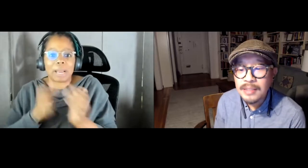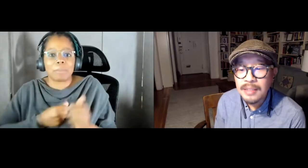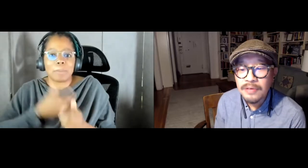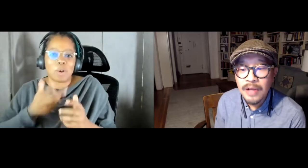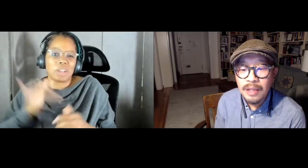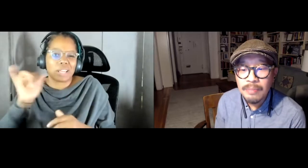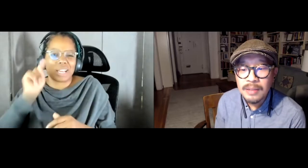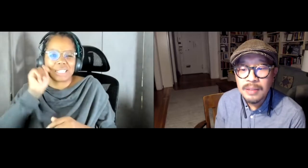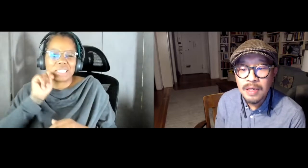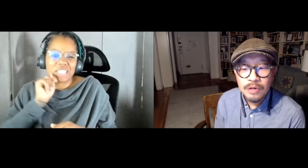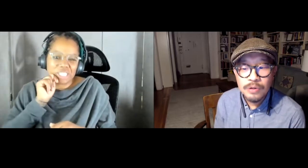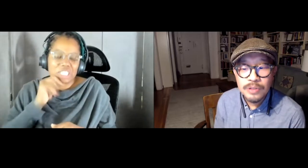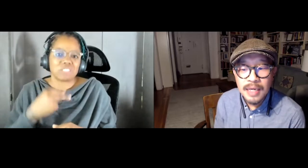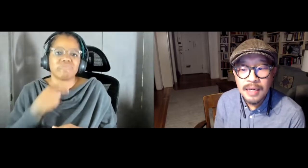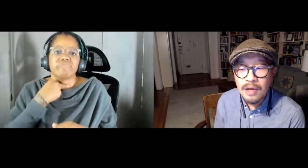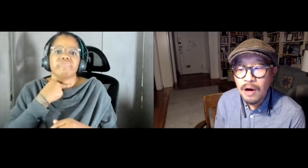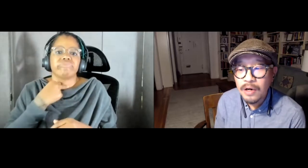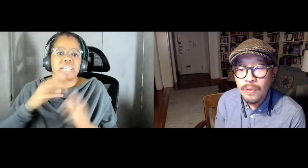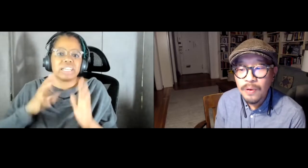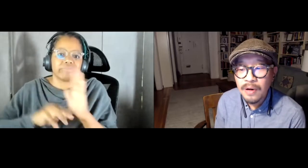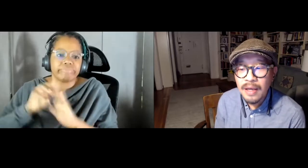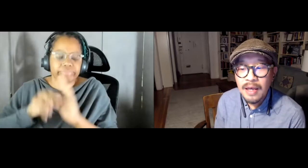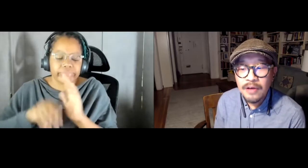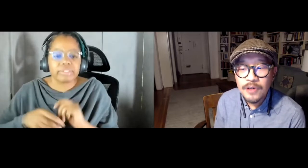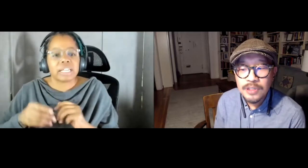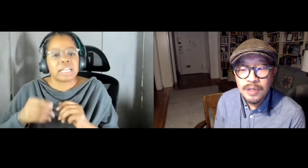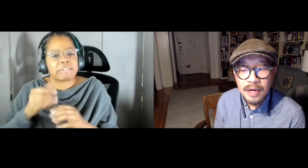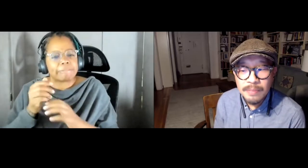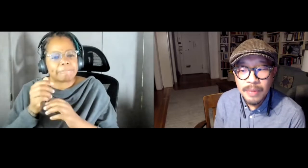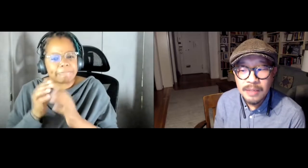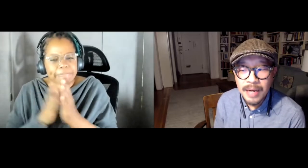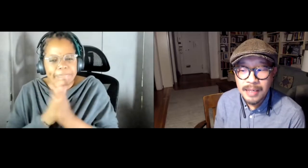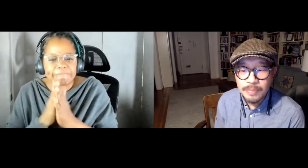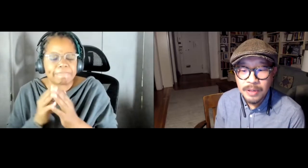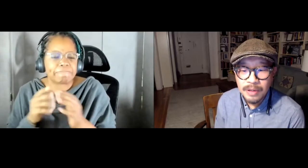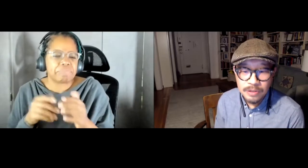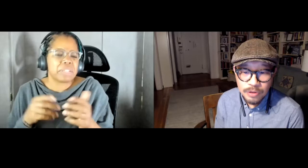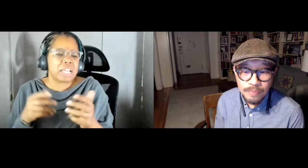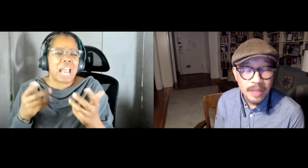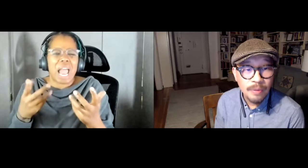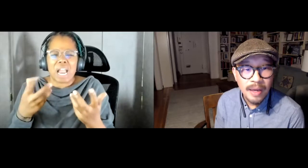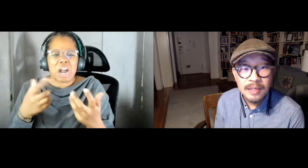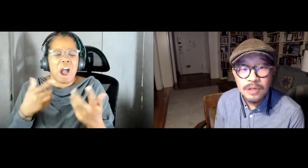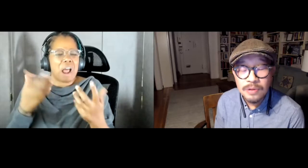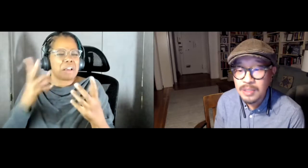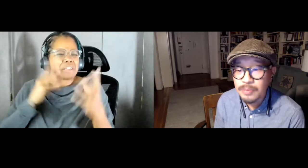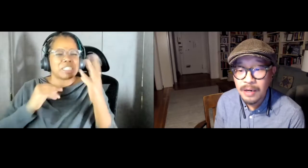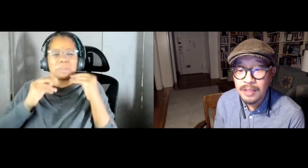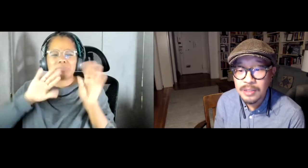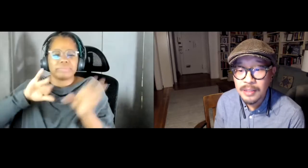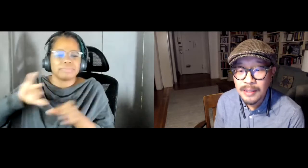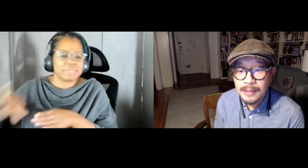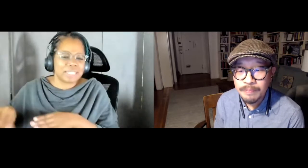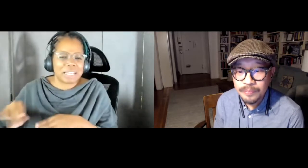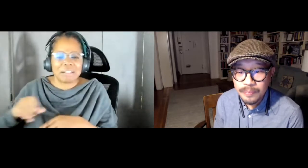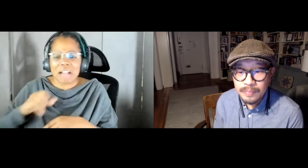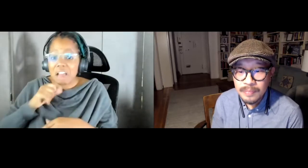in arrested development, crusading hardcore, a vision unmuddied by experience, whom, by the way, I don't